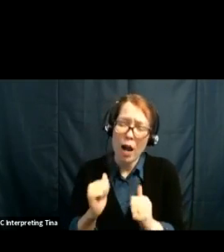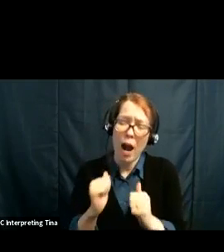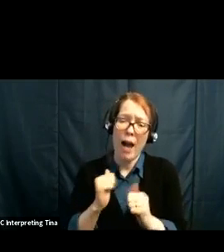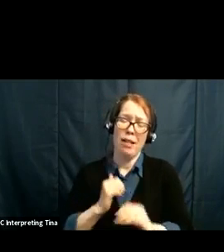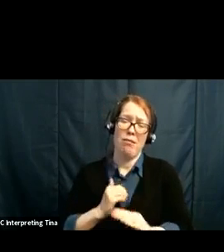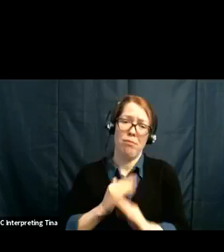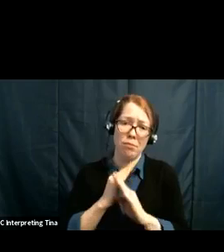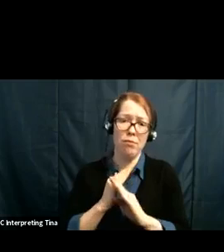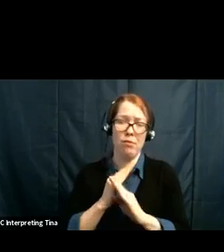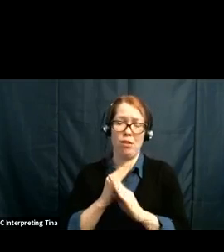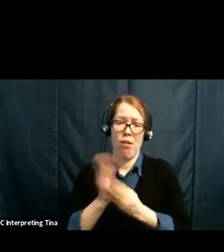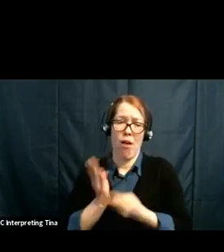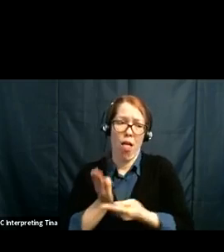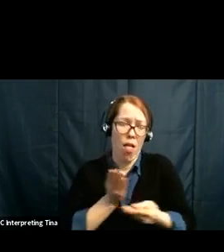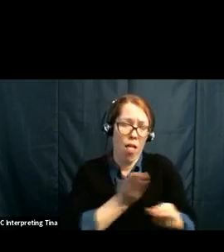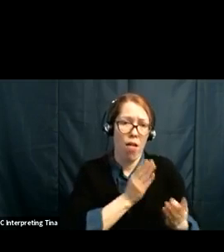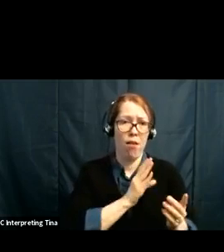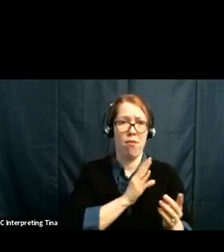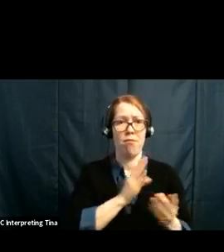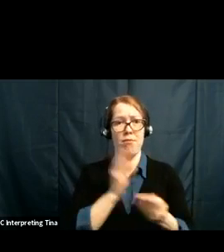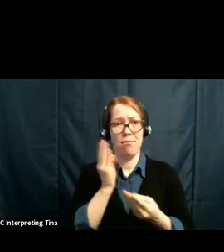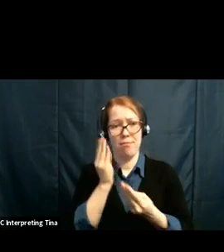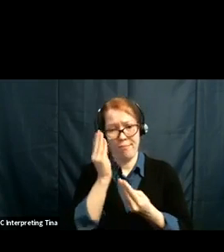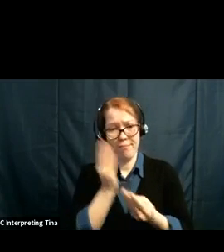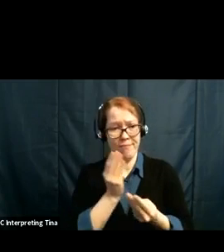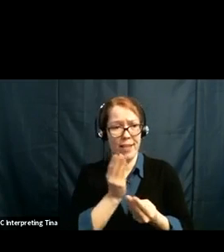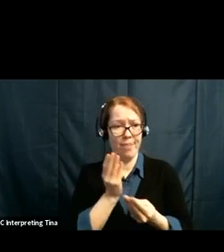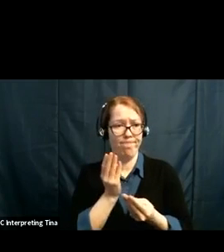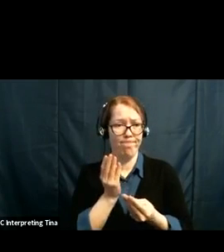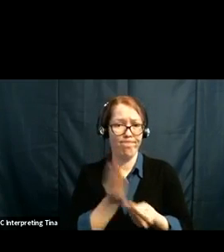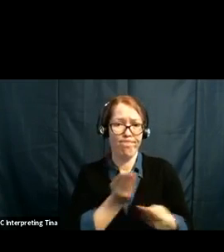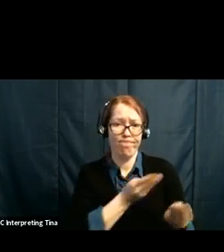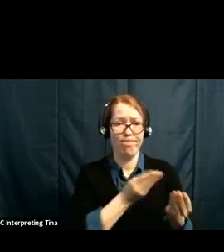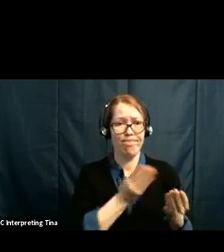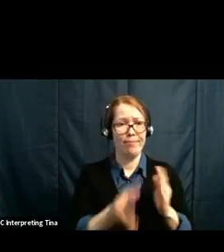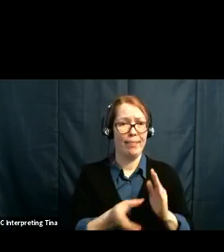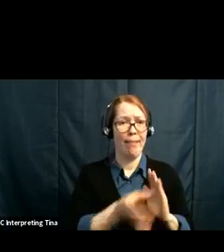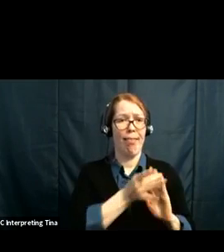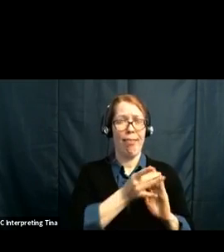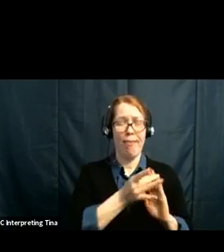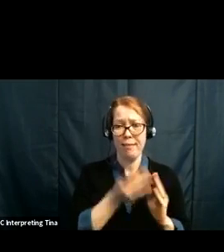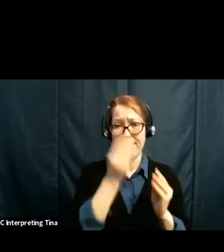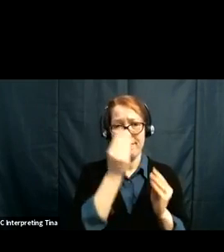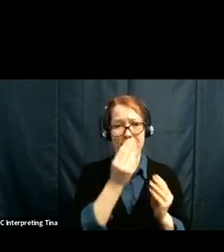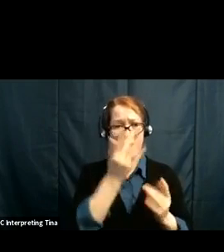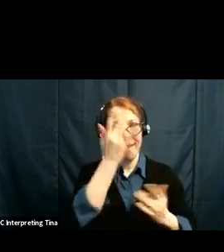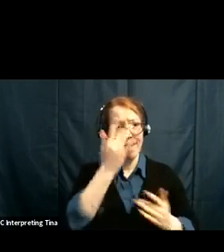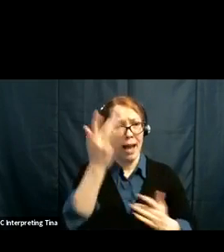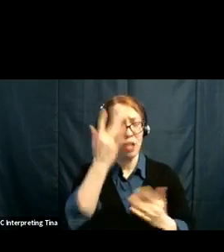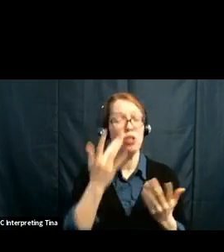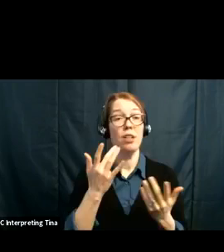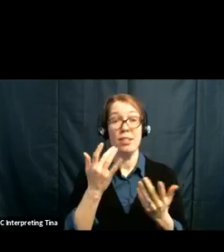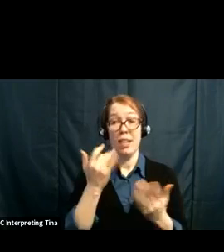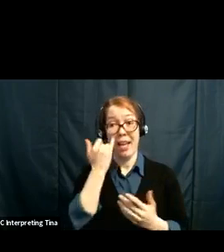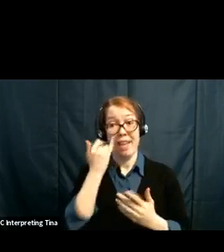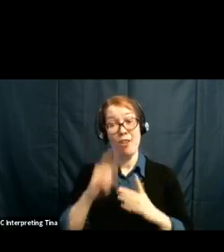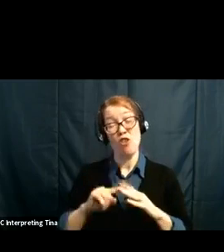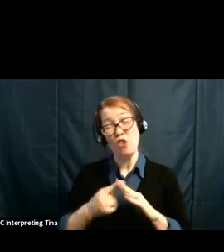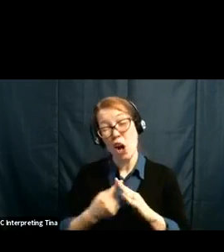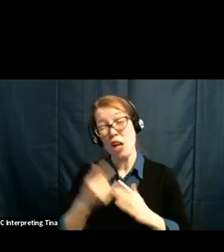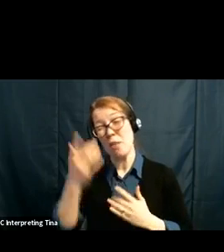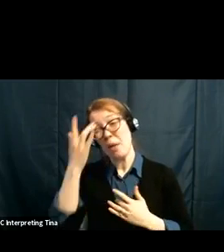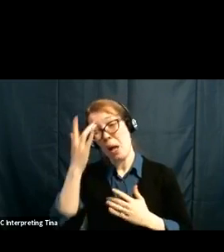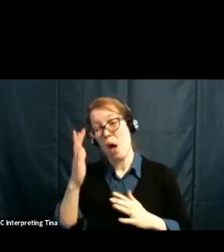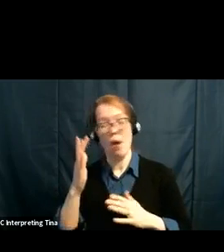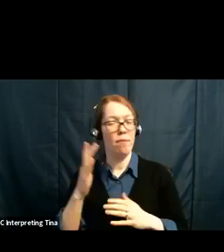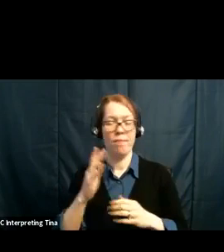infection. And unlike the flu or other infections where you start to feel ill about the time you become infectious, COVID